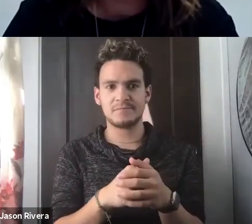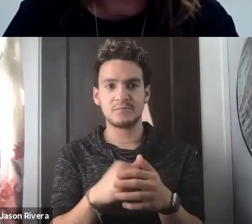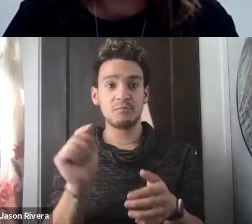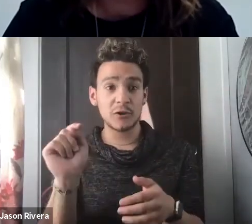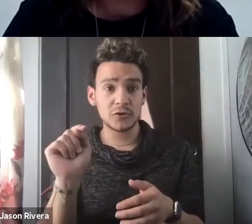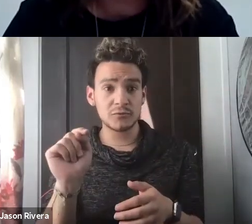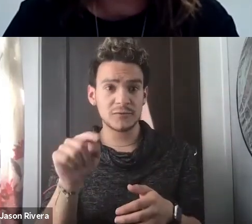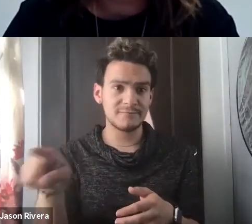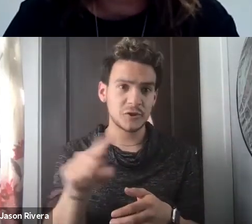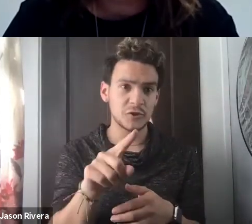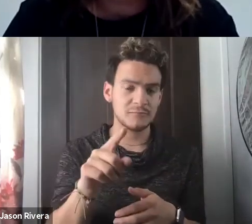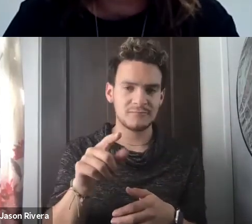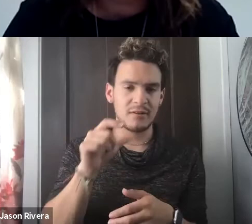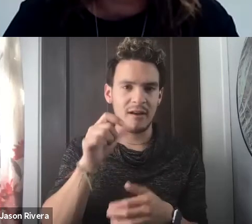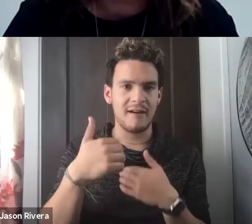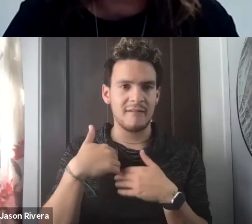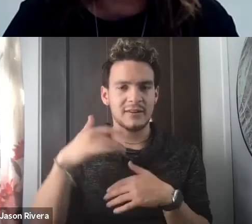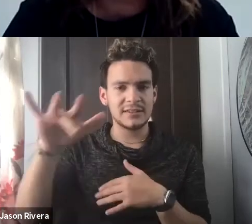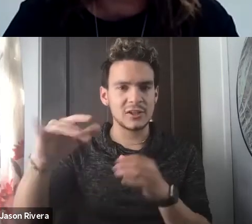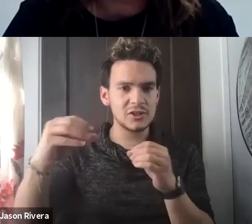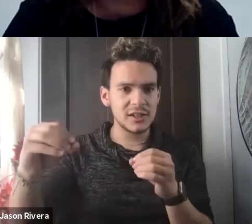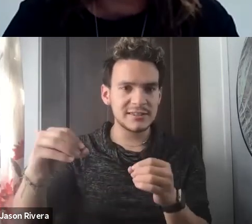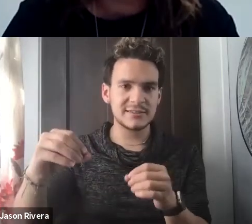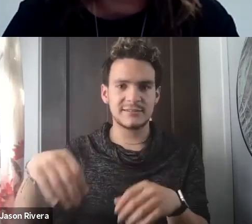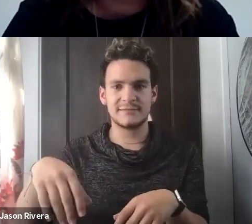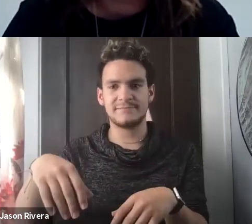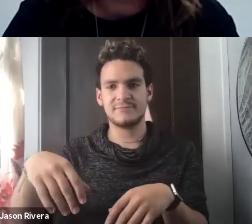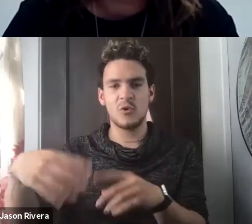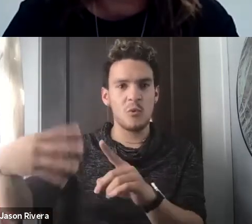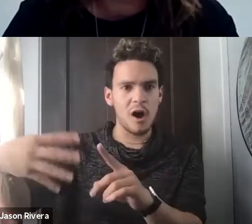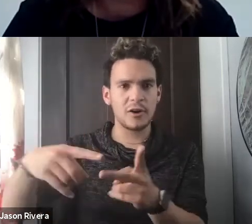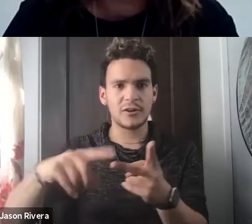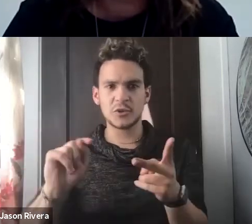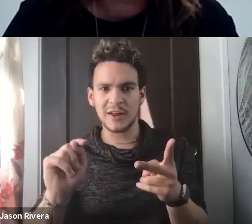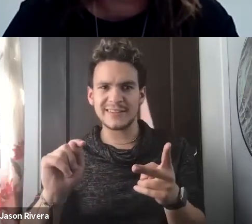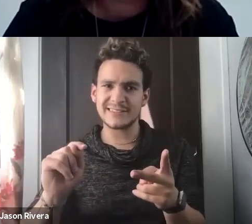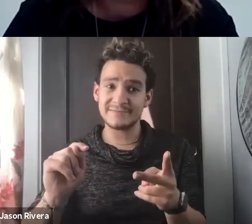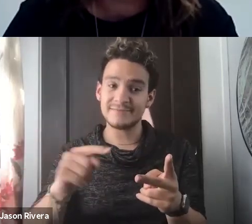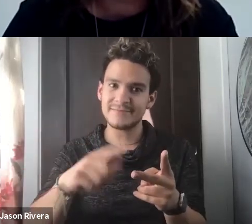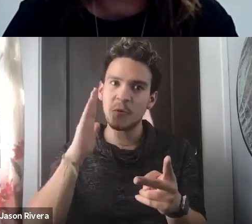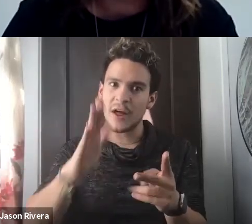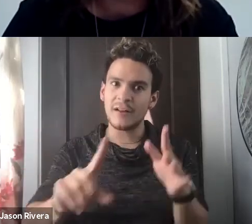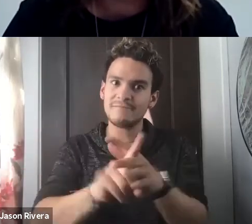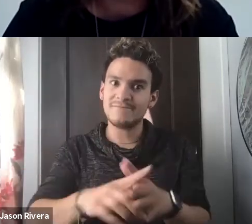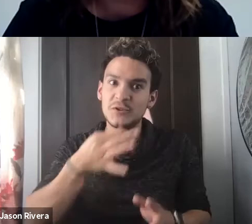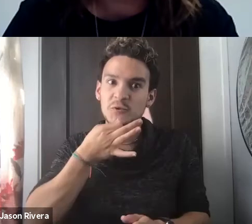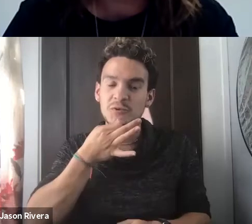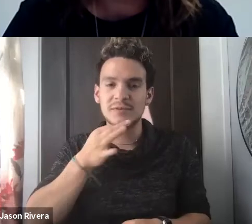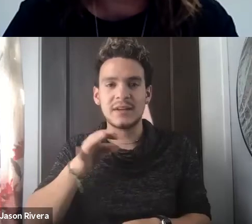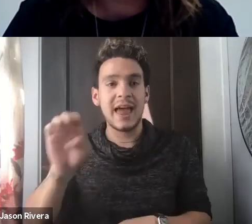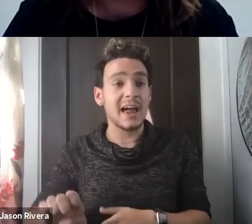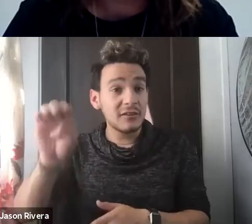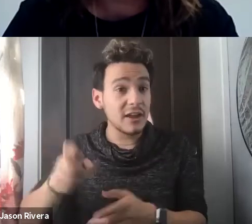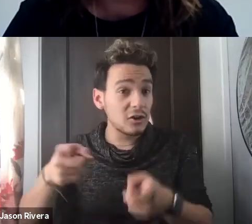you haven't already got the touchless faucets and toilets and so forth, I imagine a lot more of that's coming. Elevator controls,